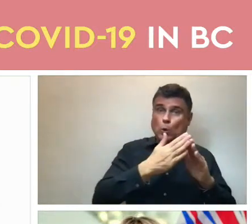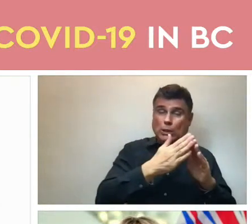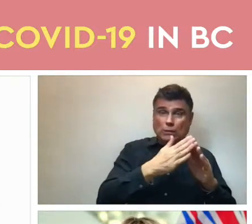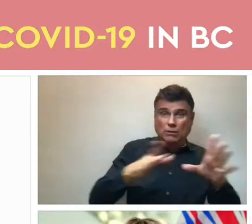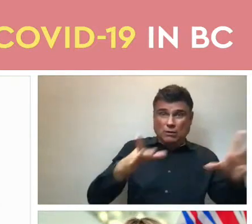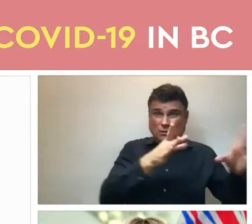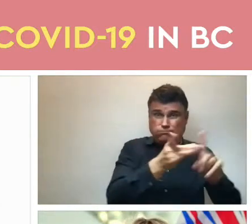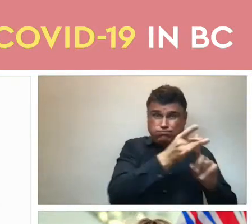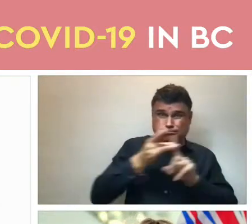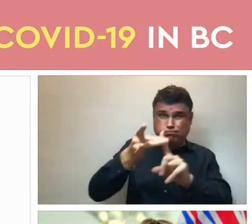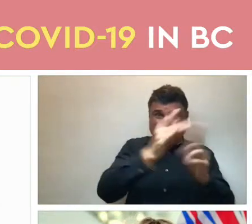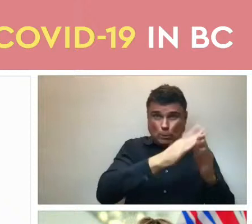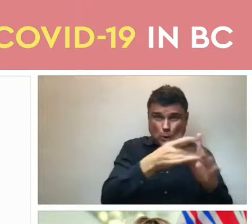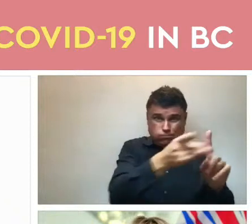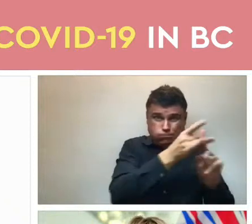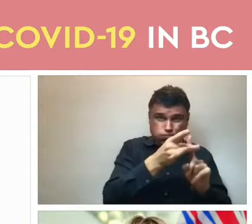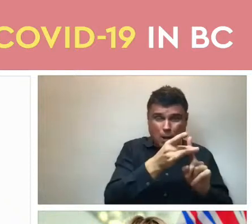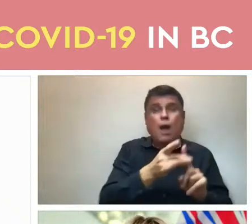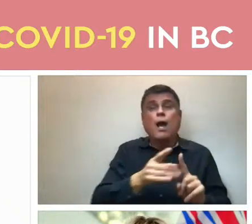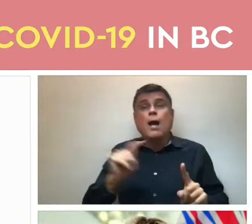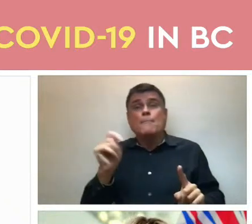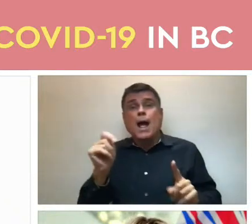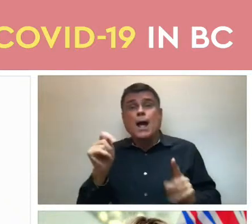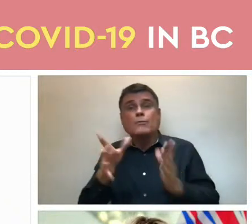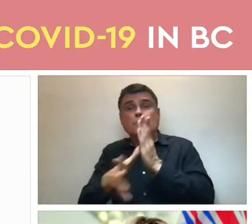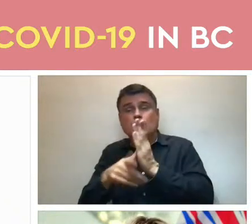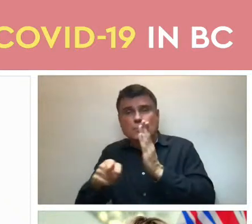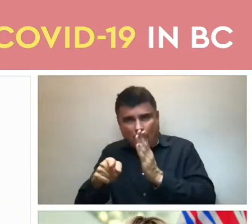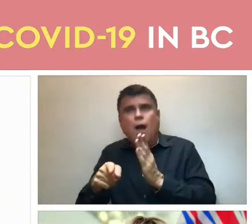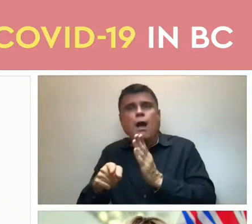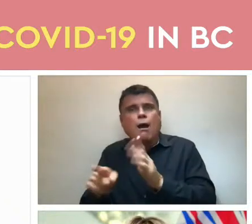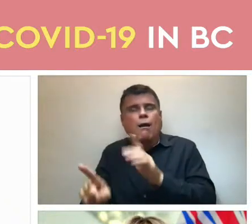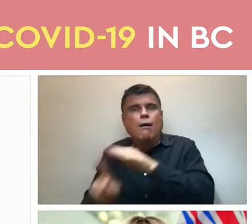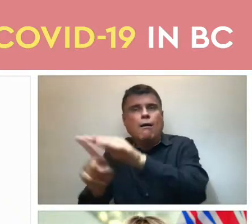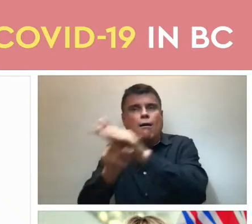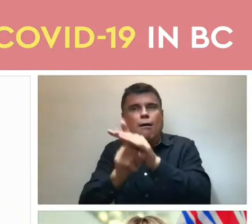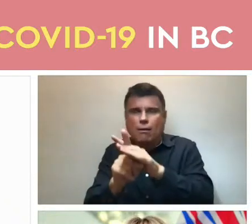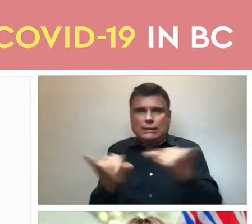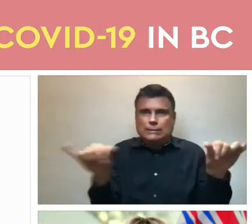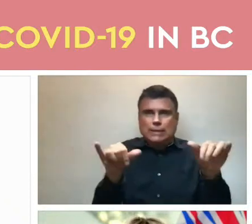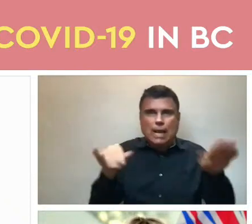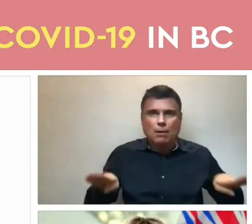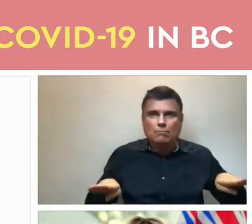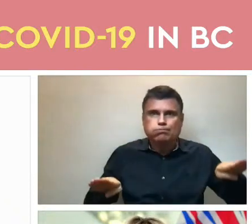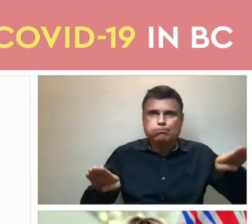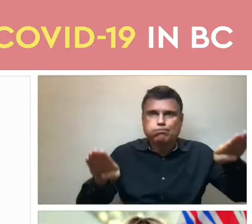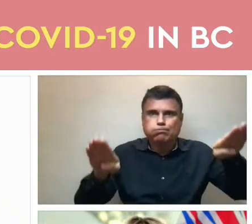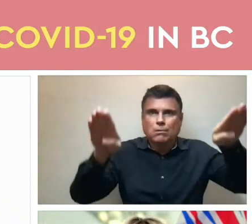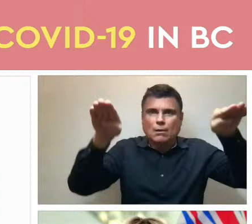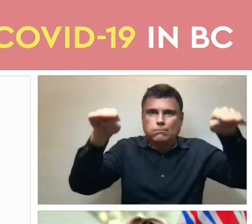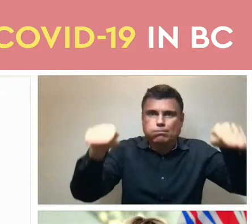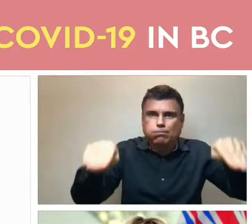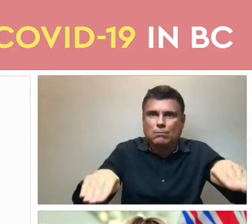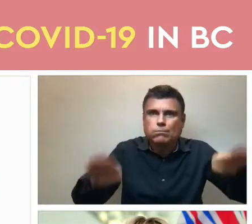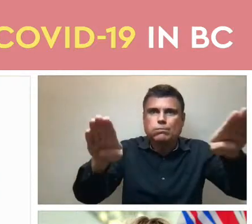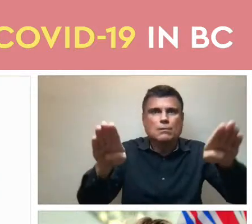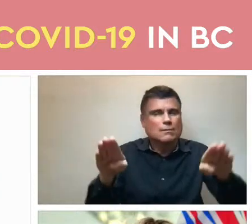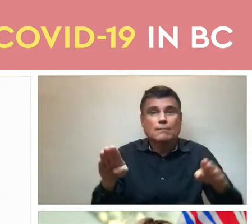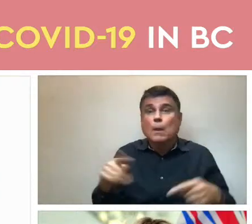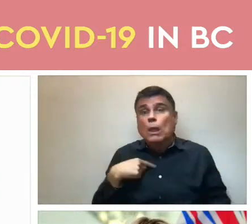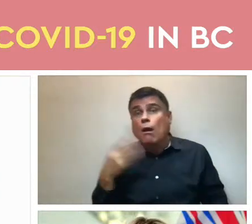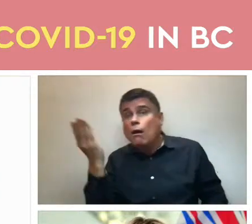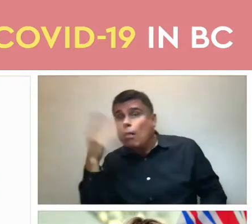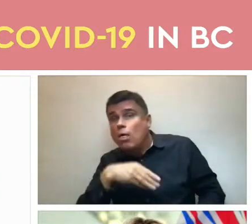us. One, as a way of saying we're looking at these measures to see if we're missing transmission and